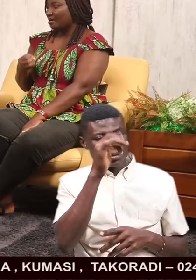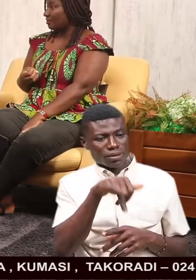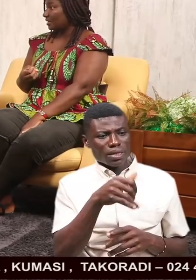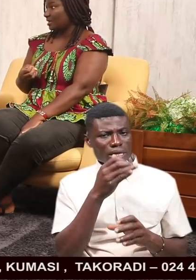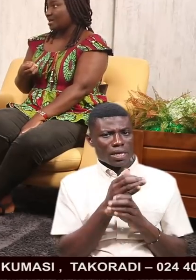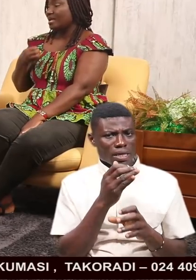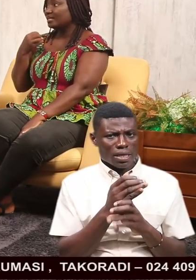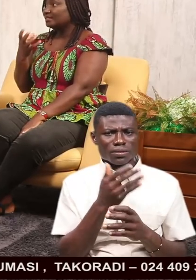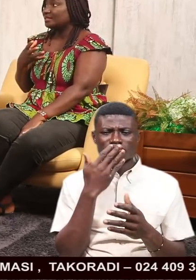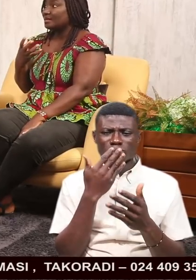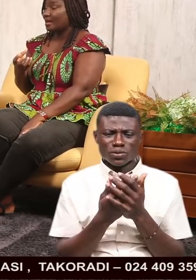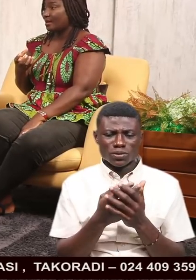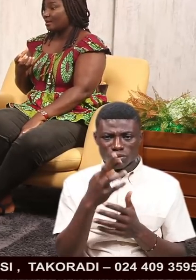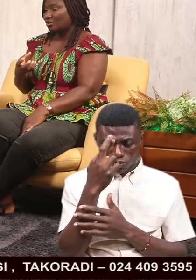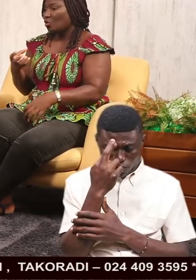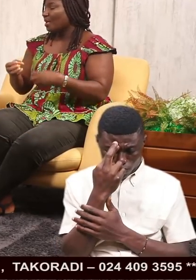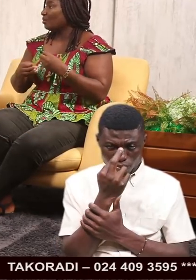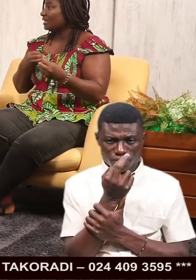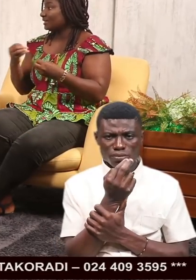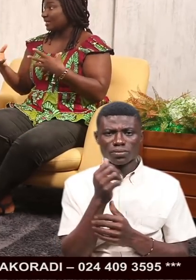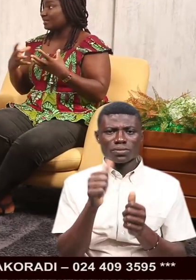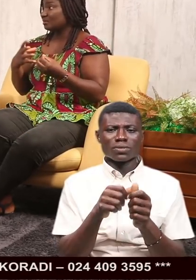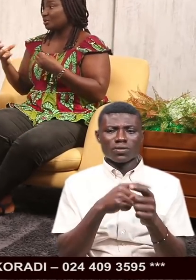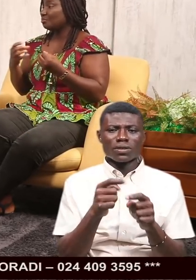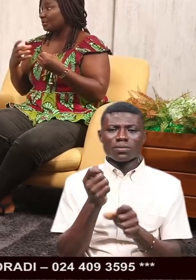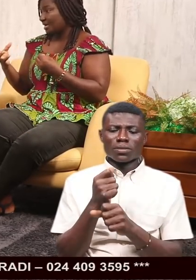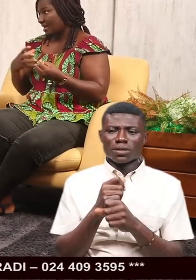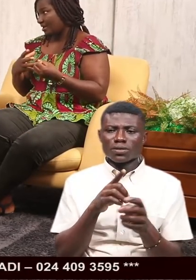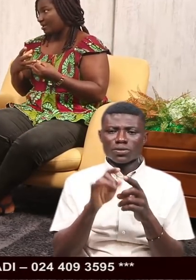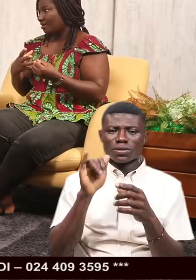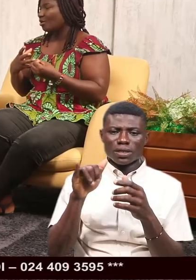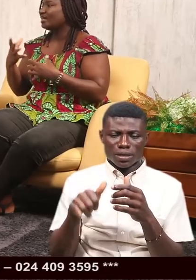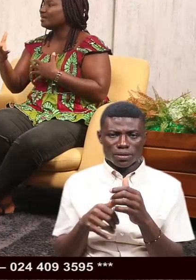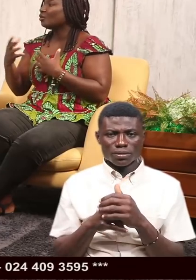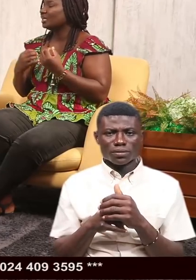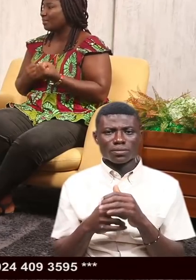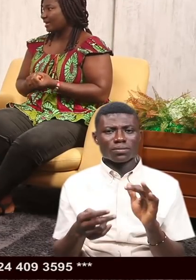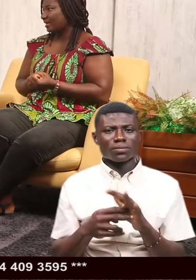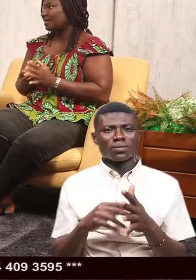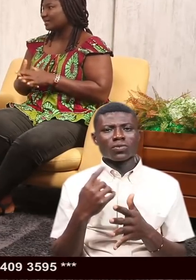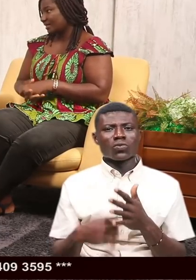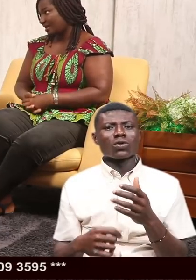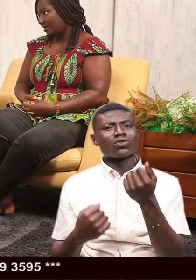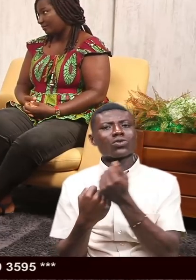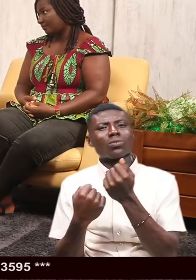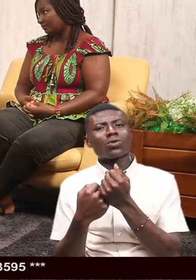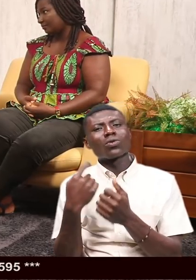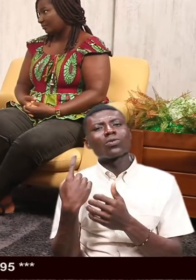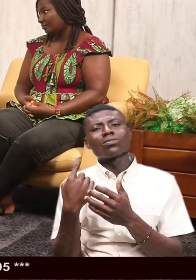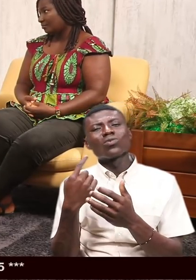ye caring enti na no ma we ye test bebre na e den or de back here that